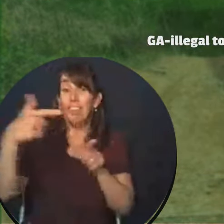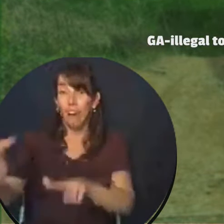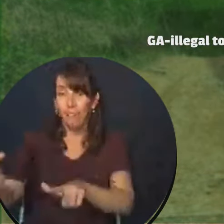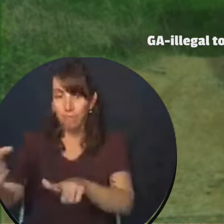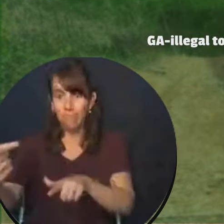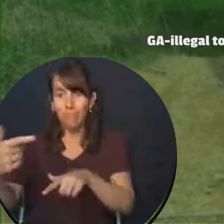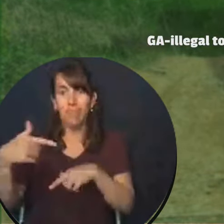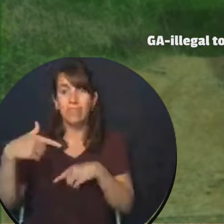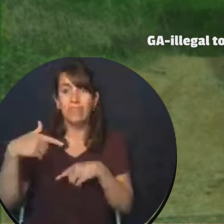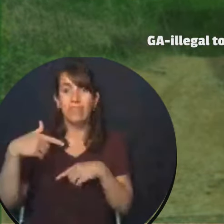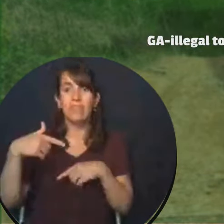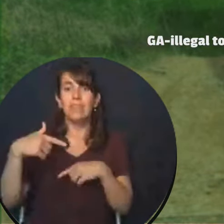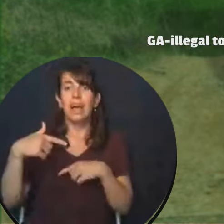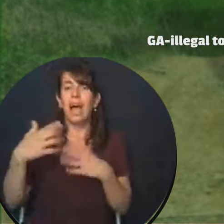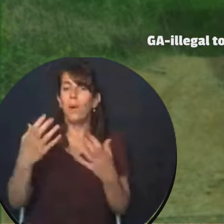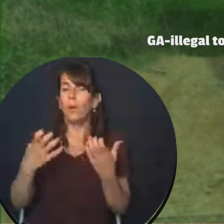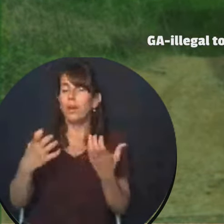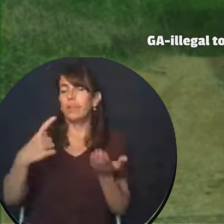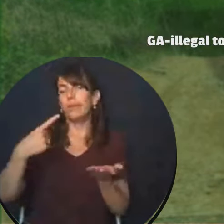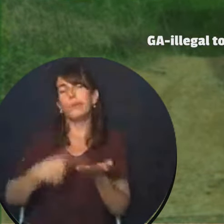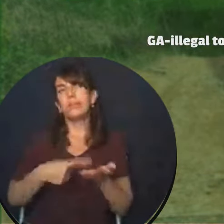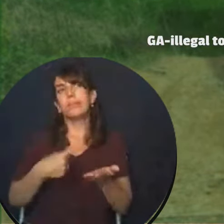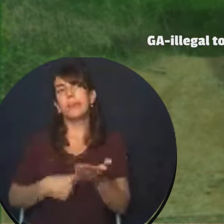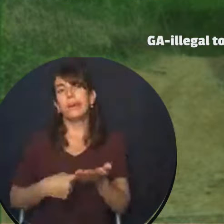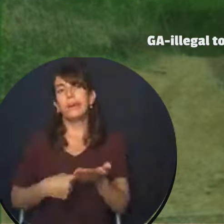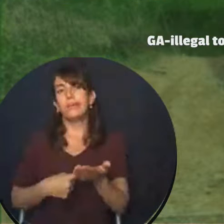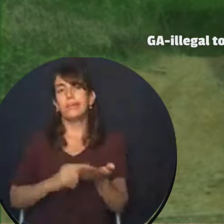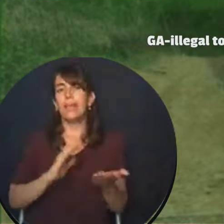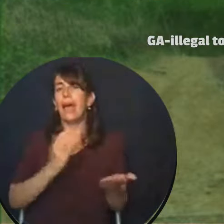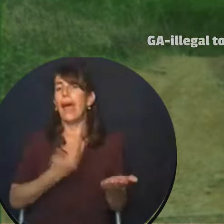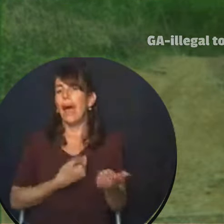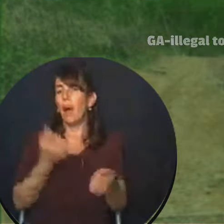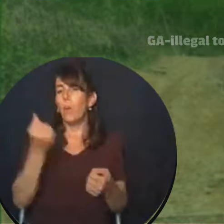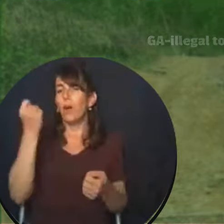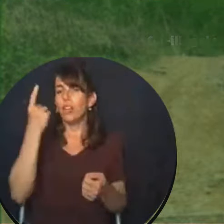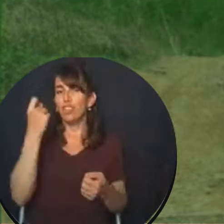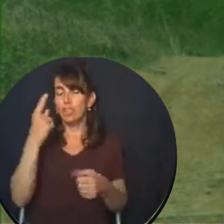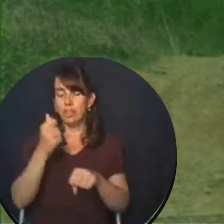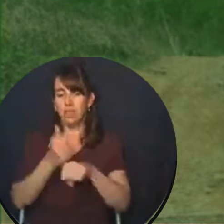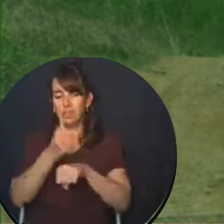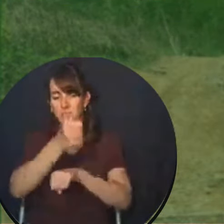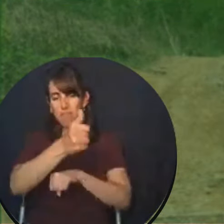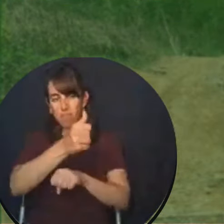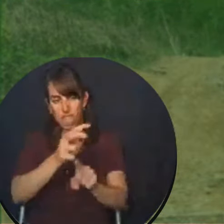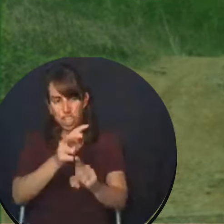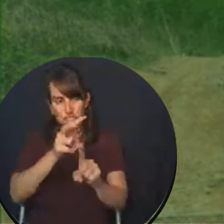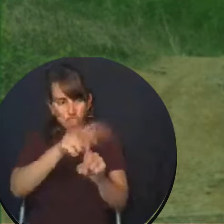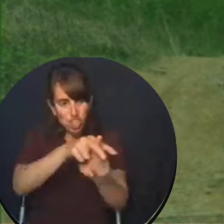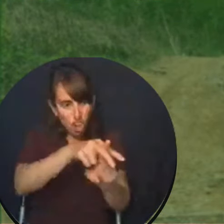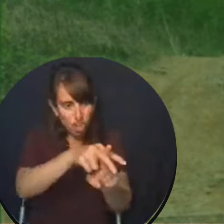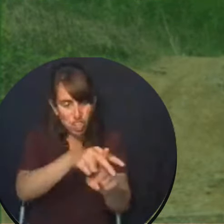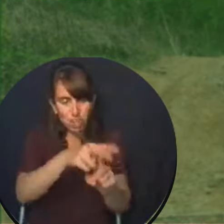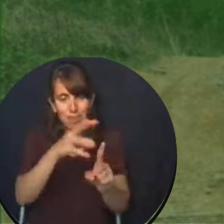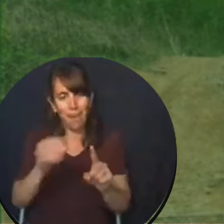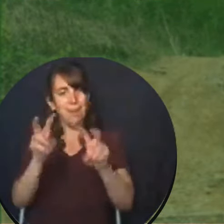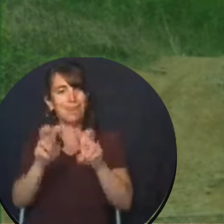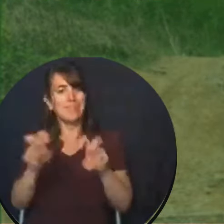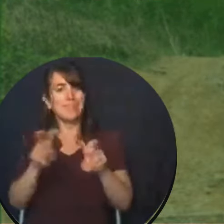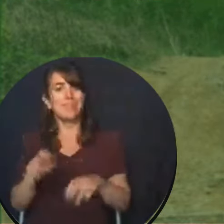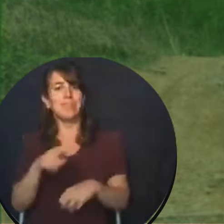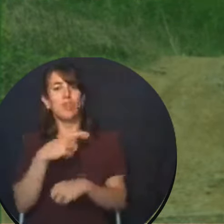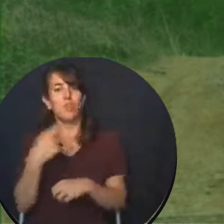I just wanted to talk about our understanding of charging and assessing risk when we are engaging in this